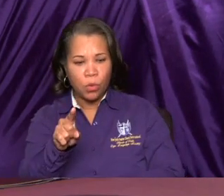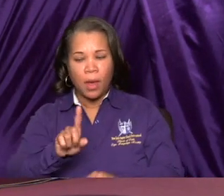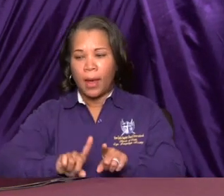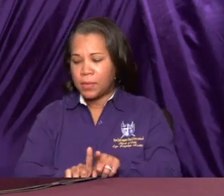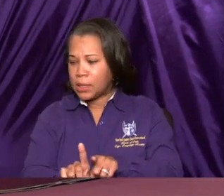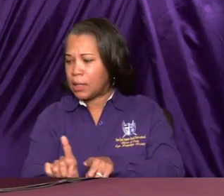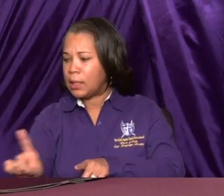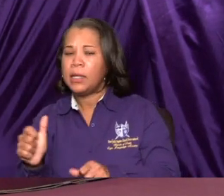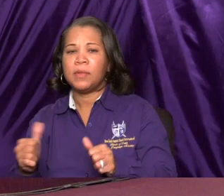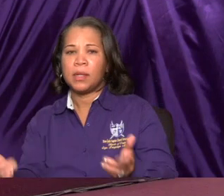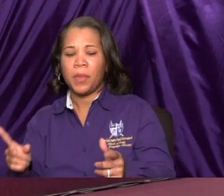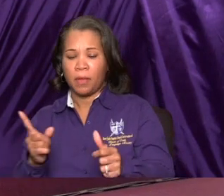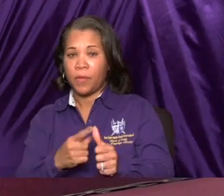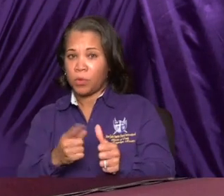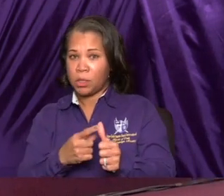thinking about is yourself.